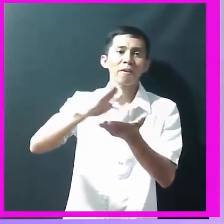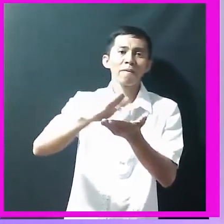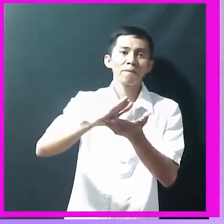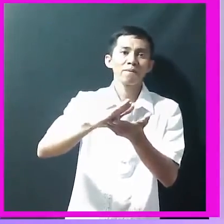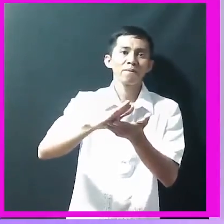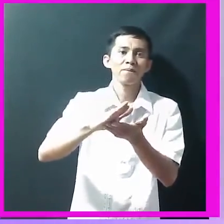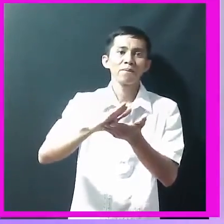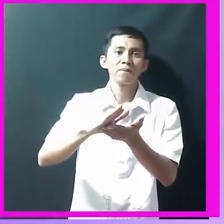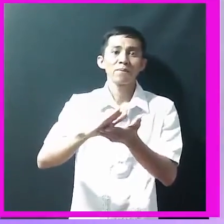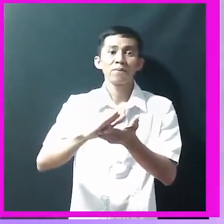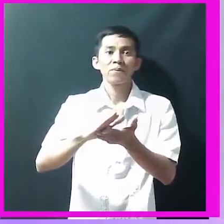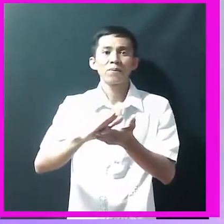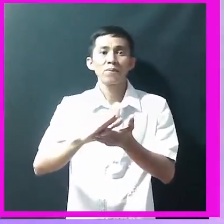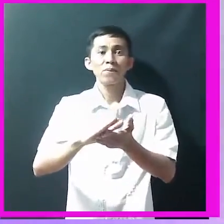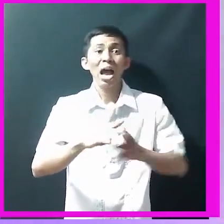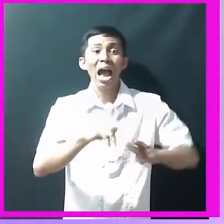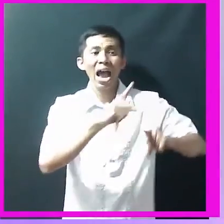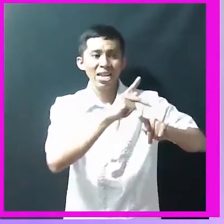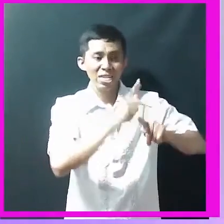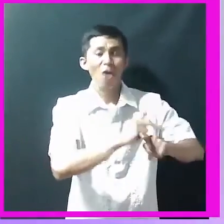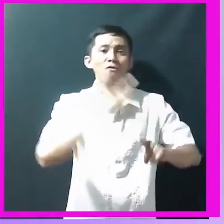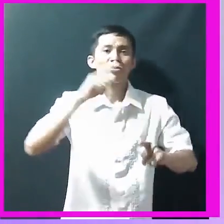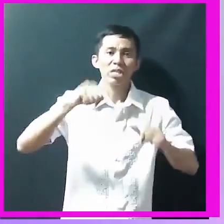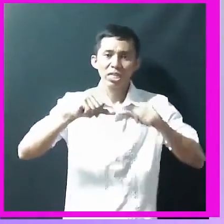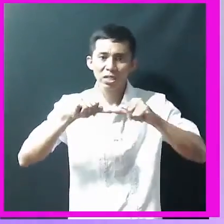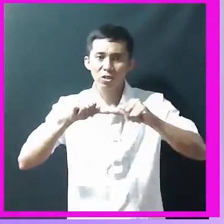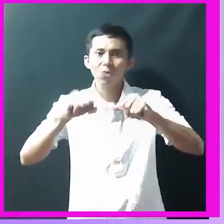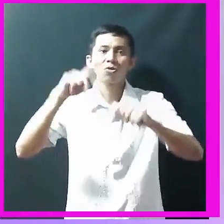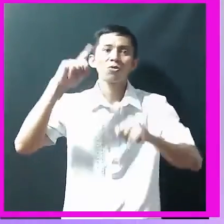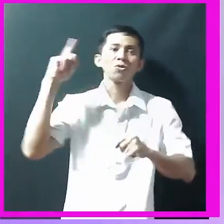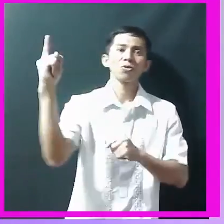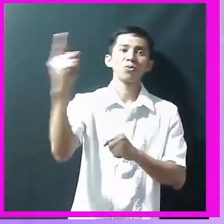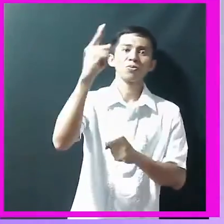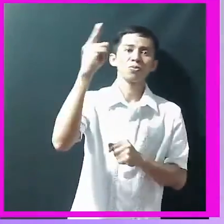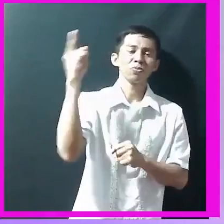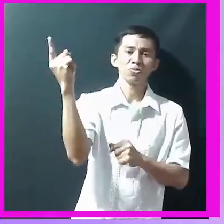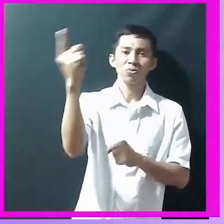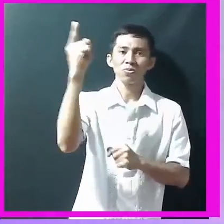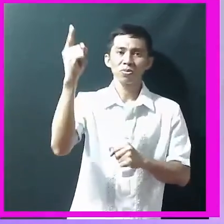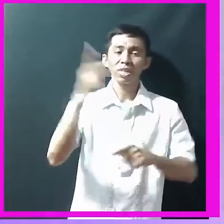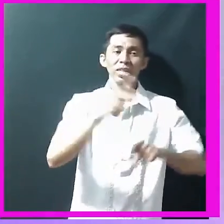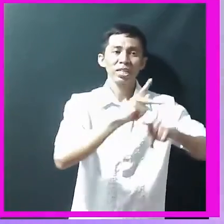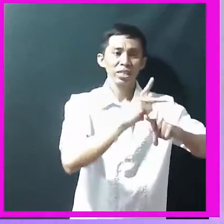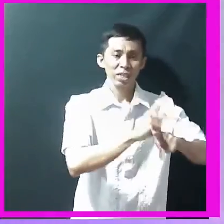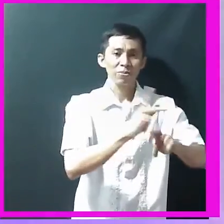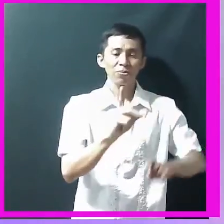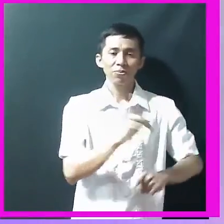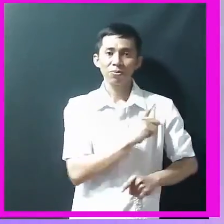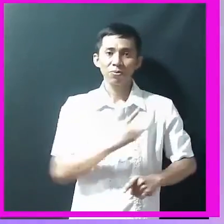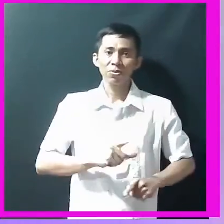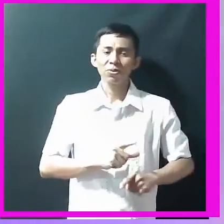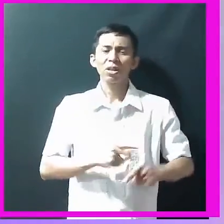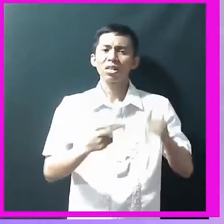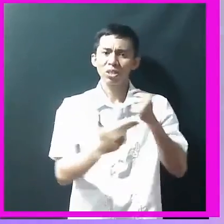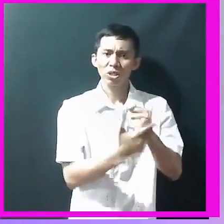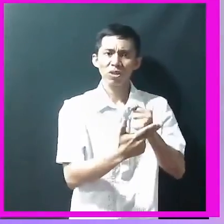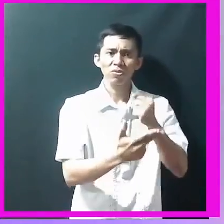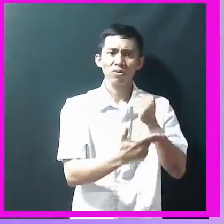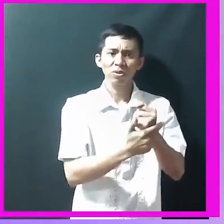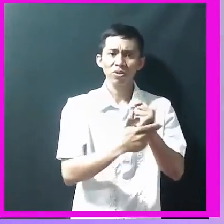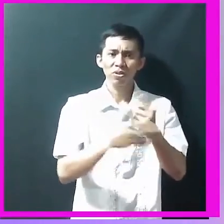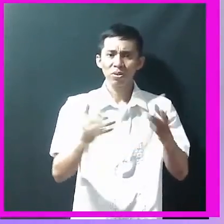are preserved? We can see it today. Thou shalt keep them, O Lord. Thou shalt preserve them from